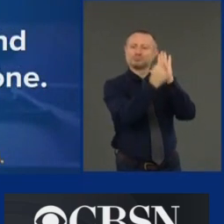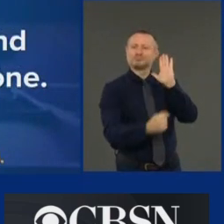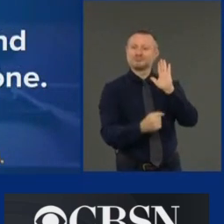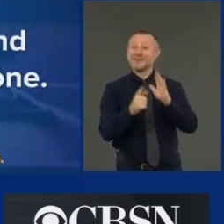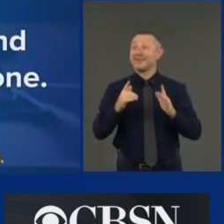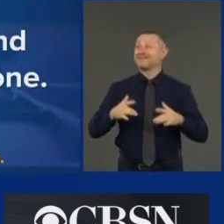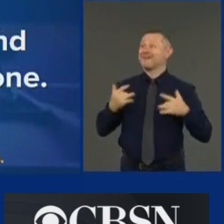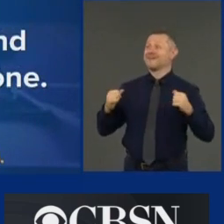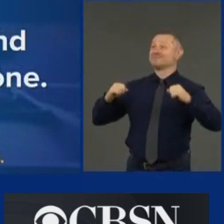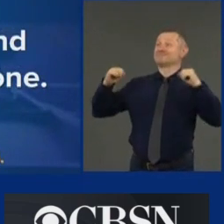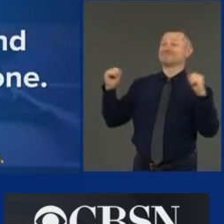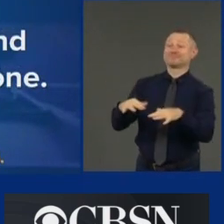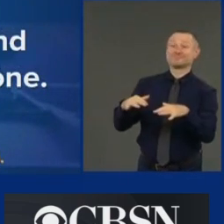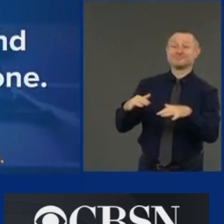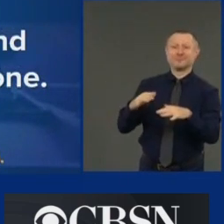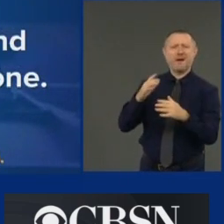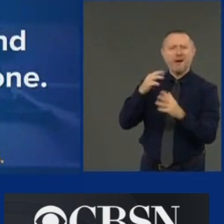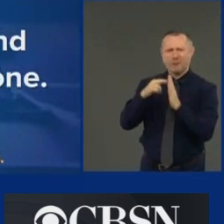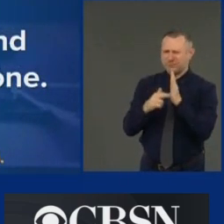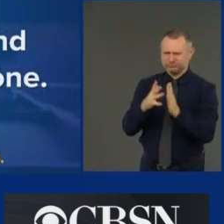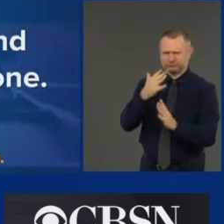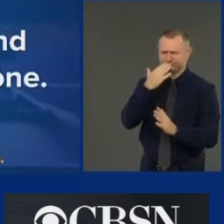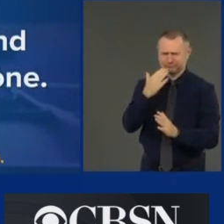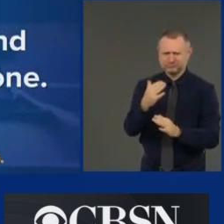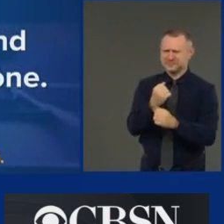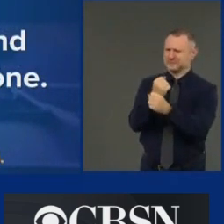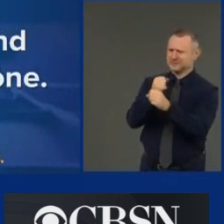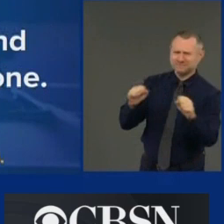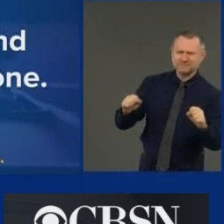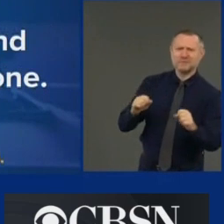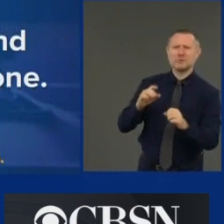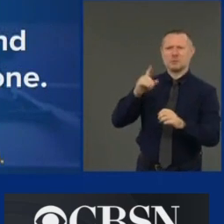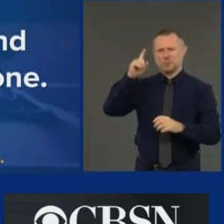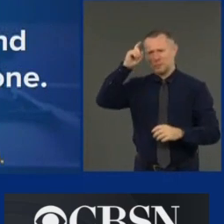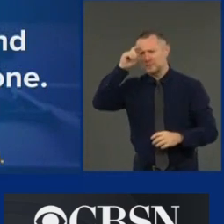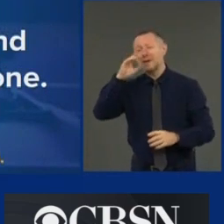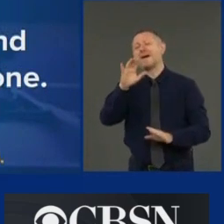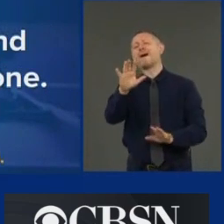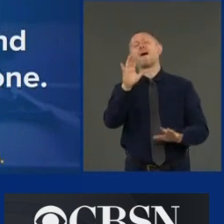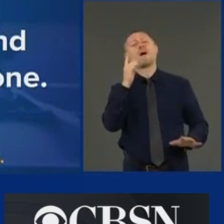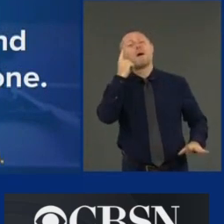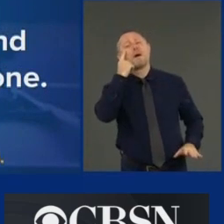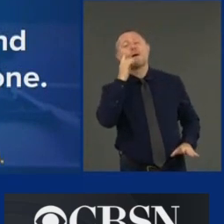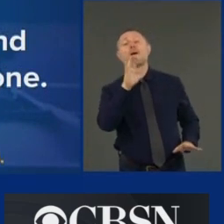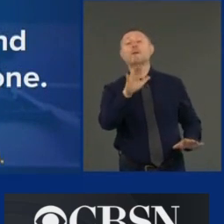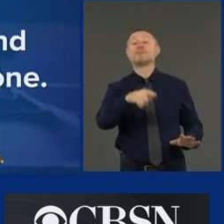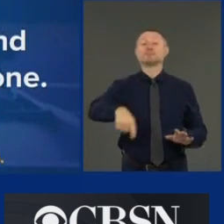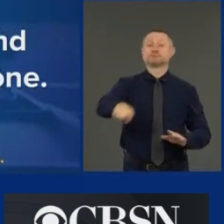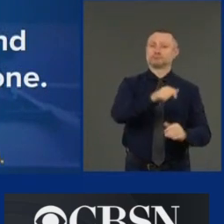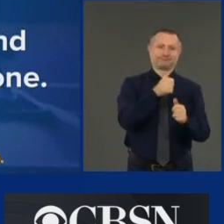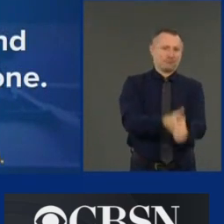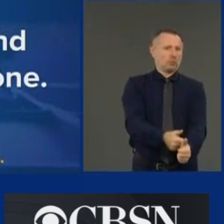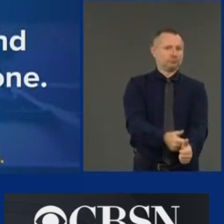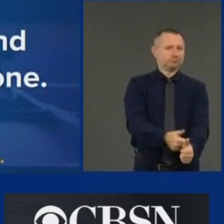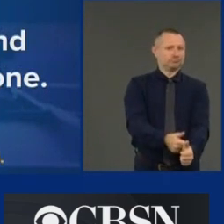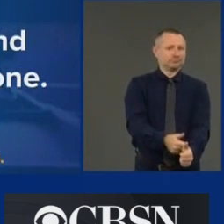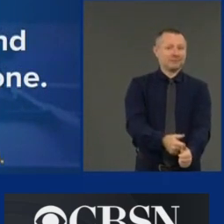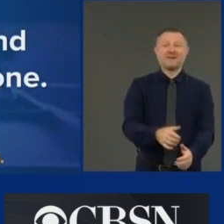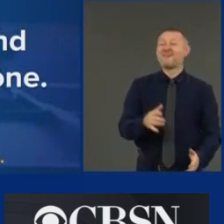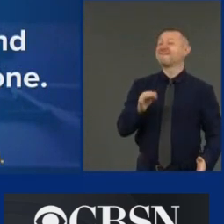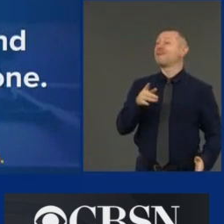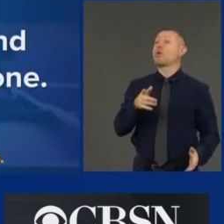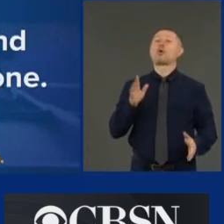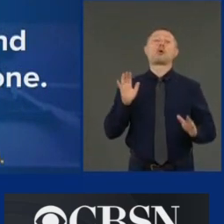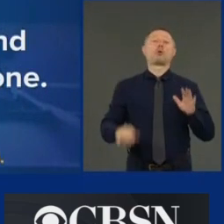prudent if people comply. The problem becomes when you stage the event, you host the event, and